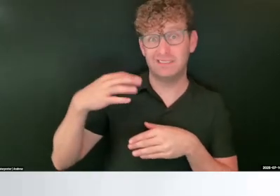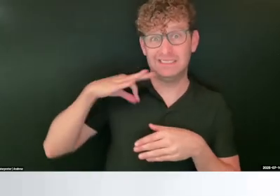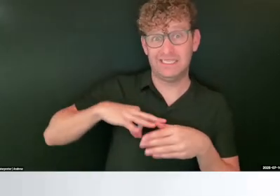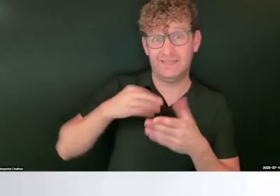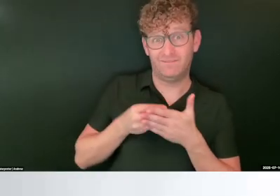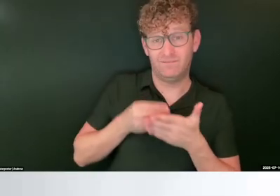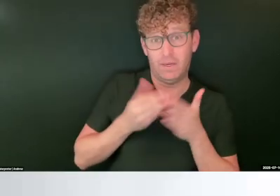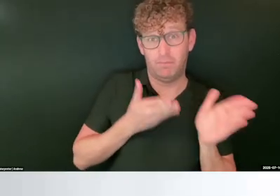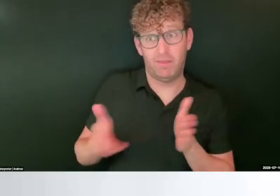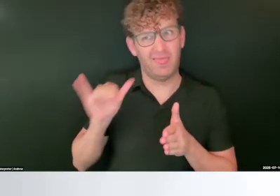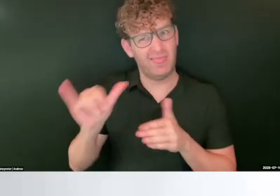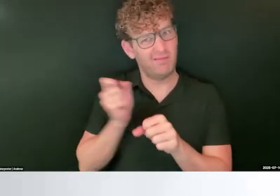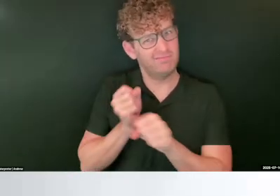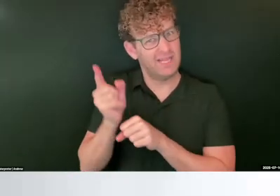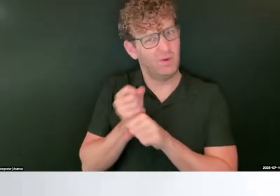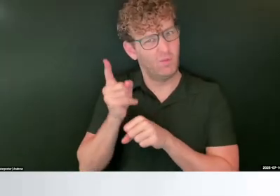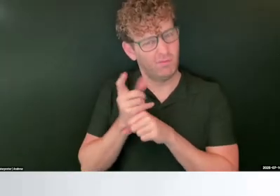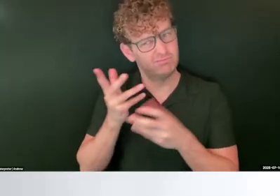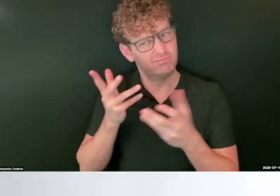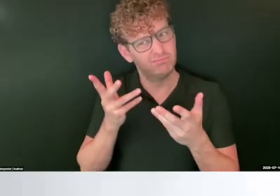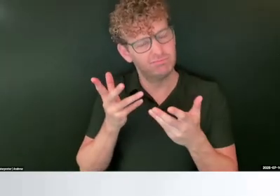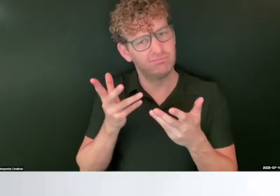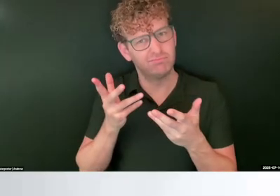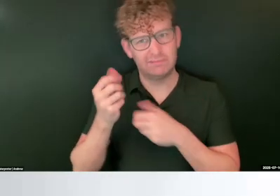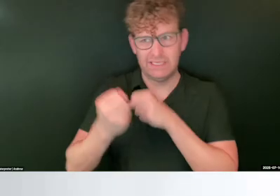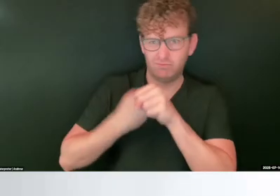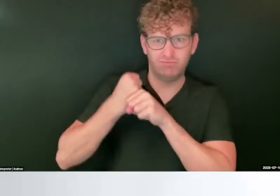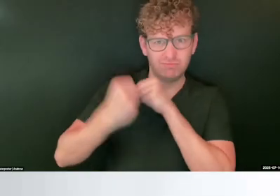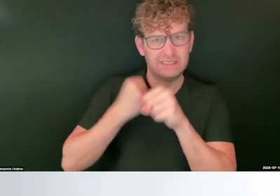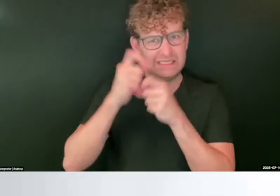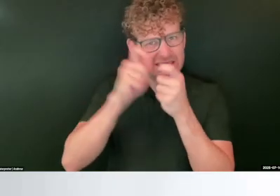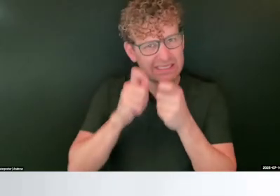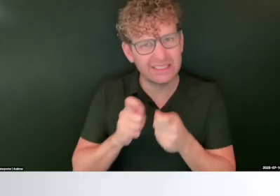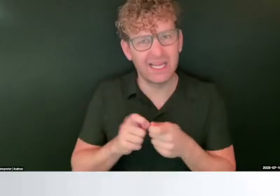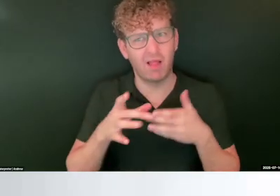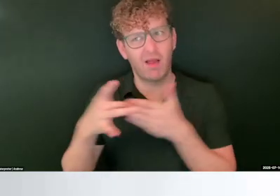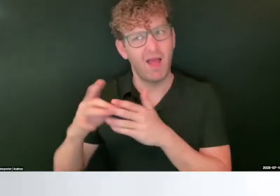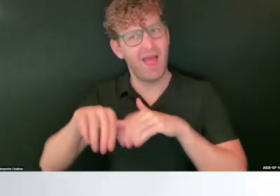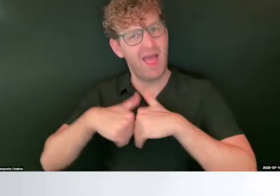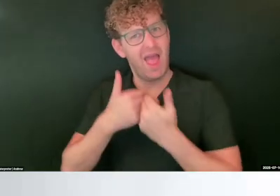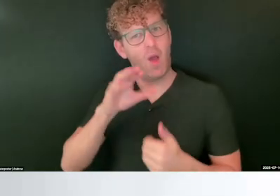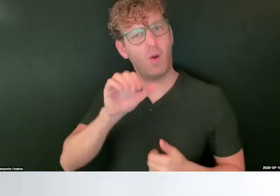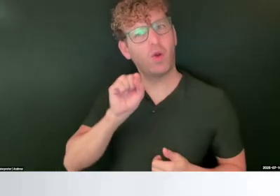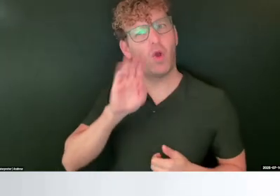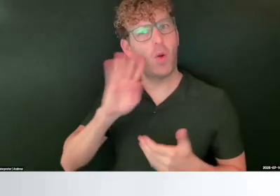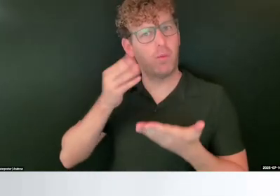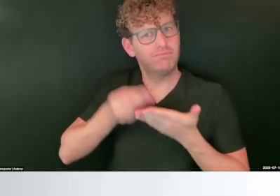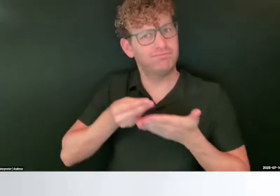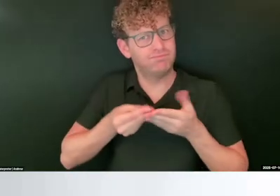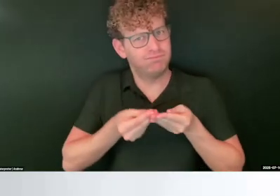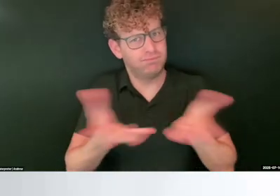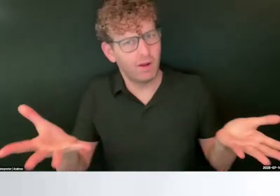The Clean Transportation Incentives Funding Plan is an annual detailed guide for how CARB will allocate or assign any